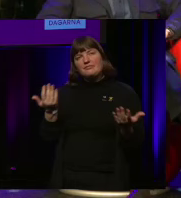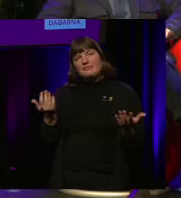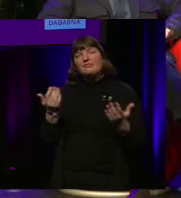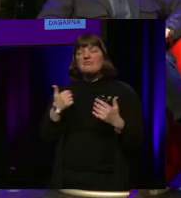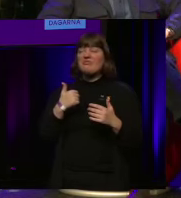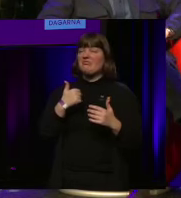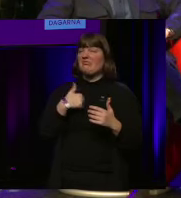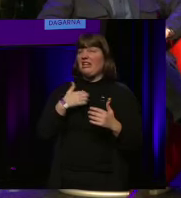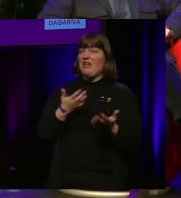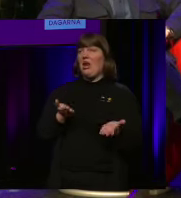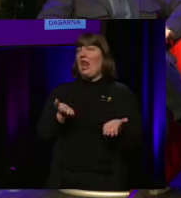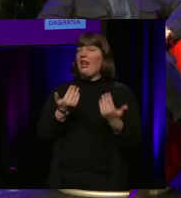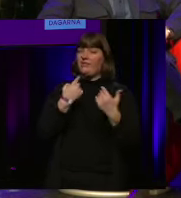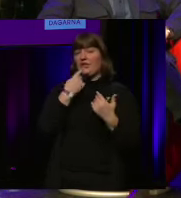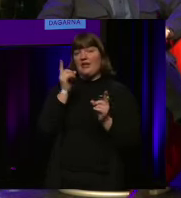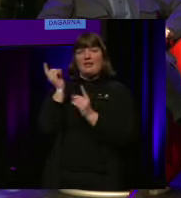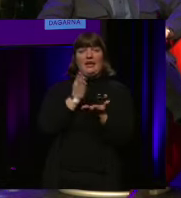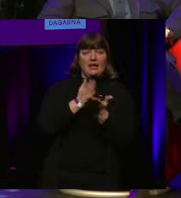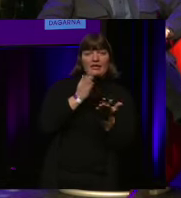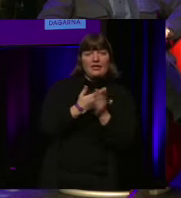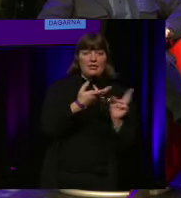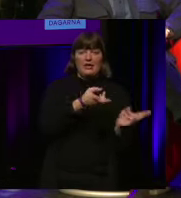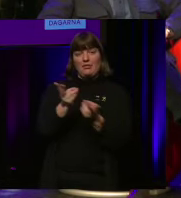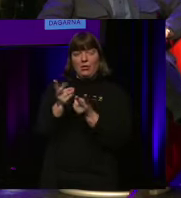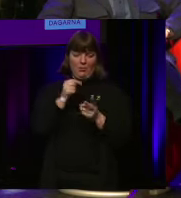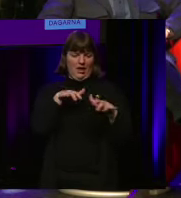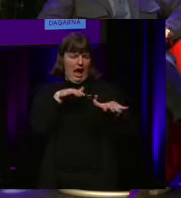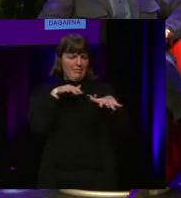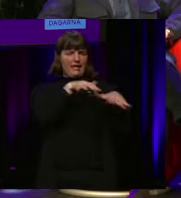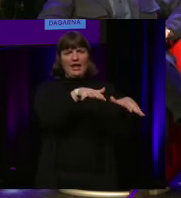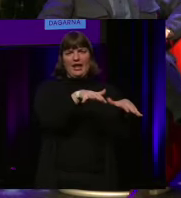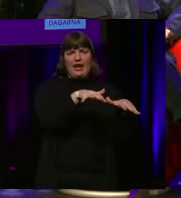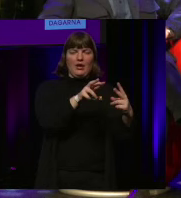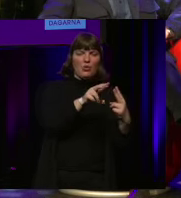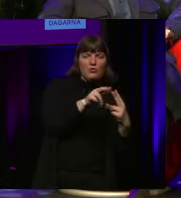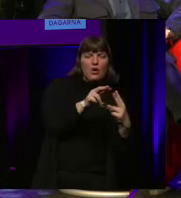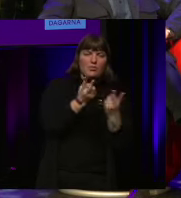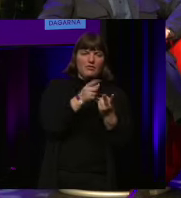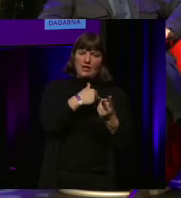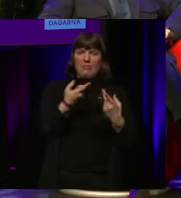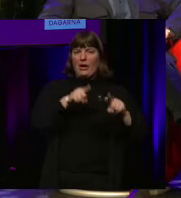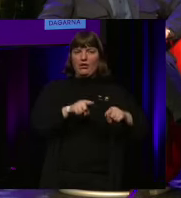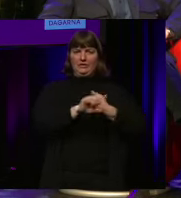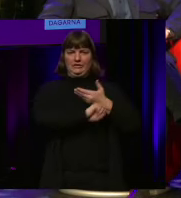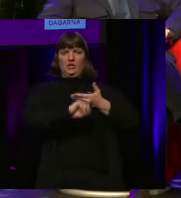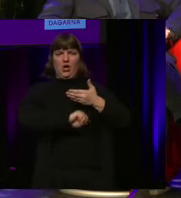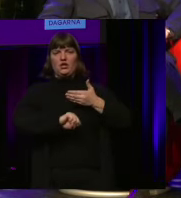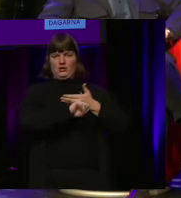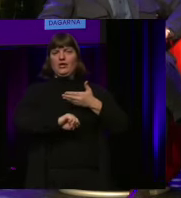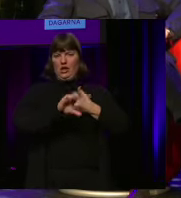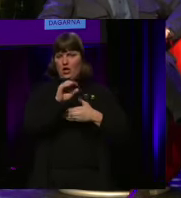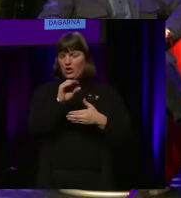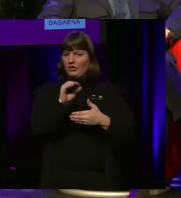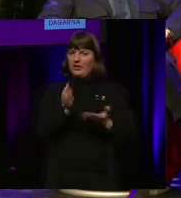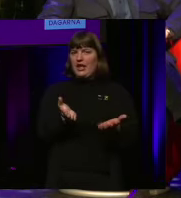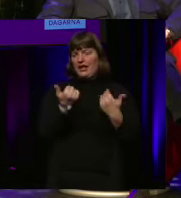it's easy when human rights and democracy are under attack that we start playing defense. That the human rights movement